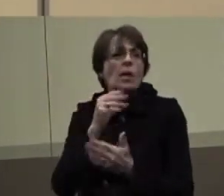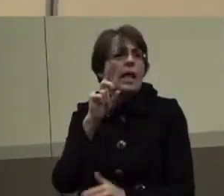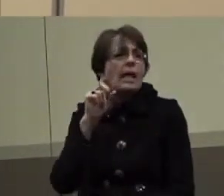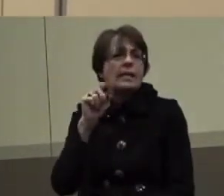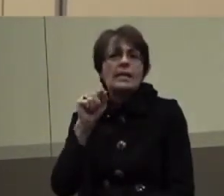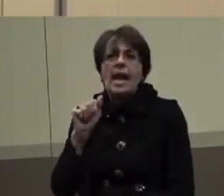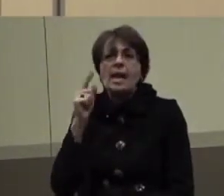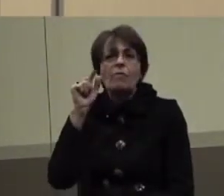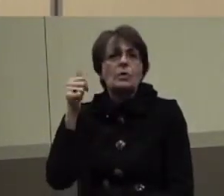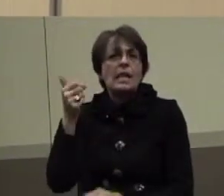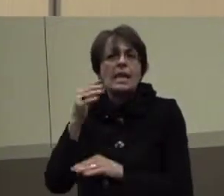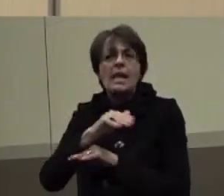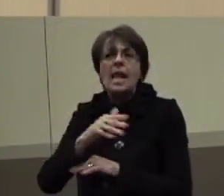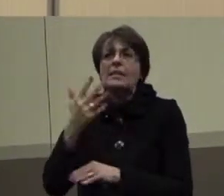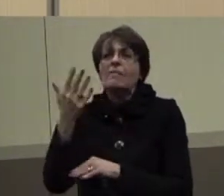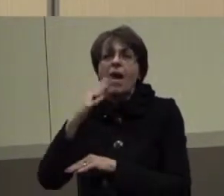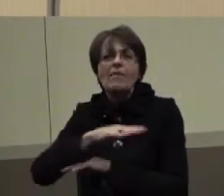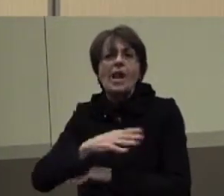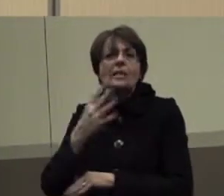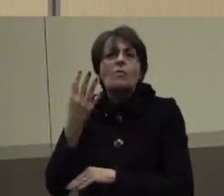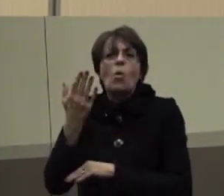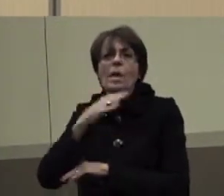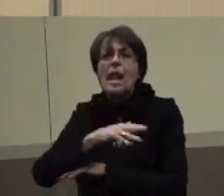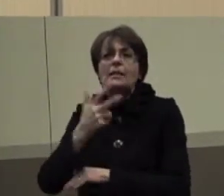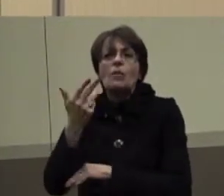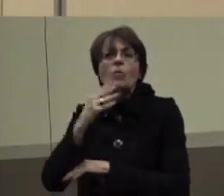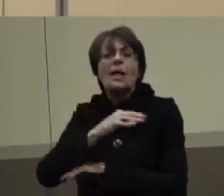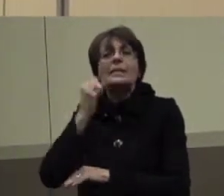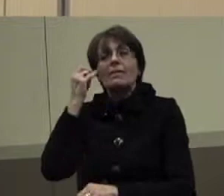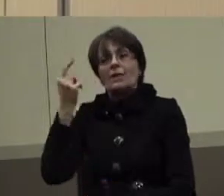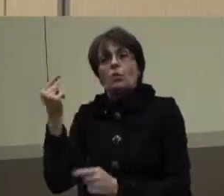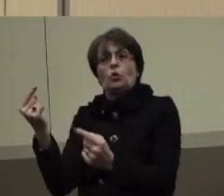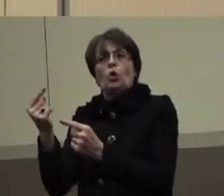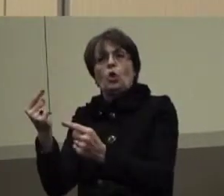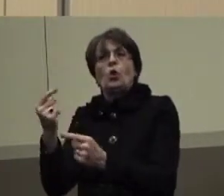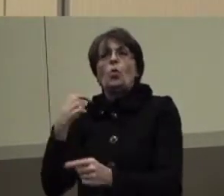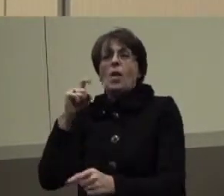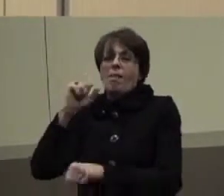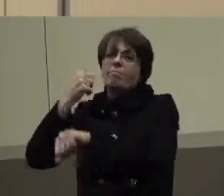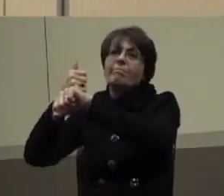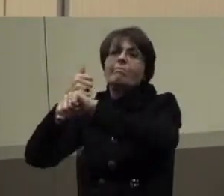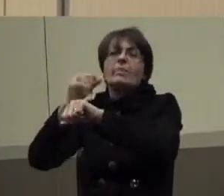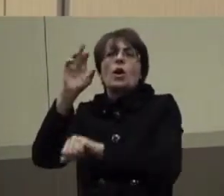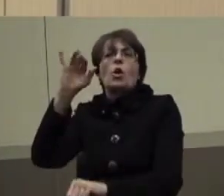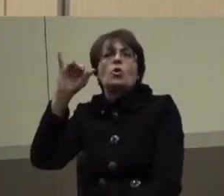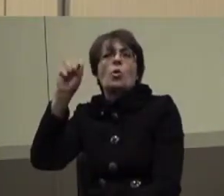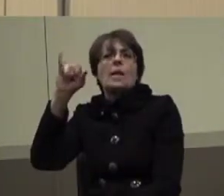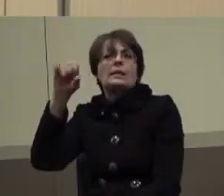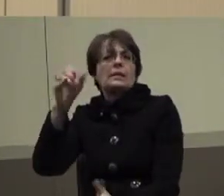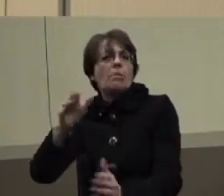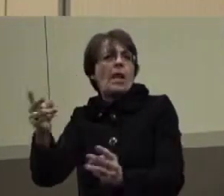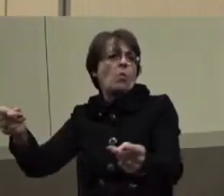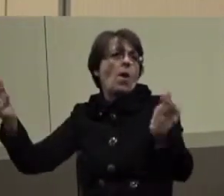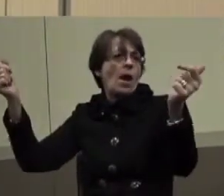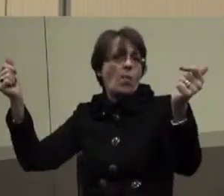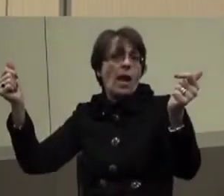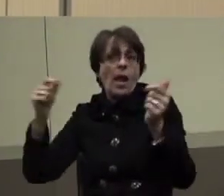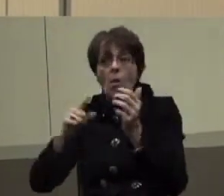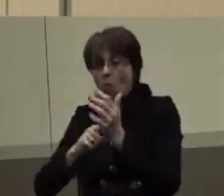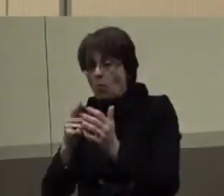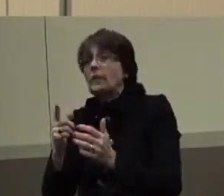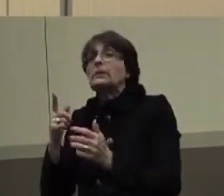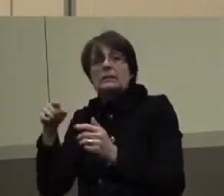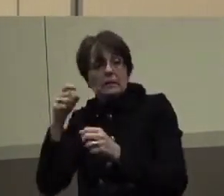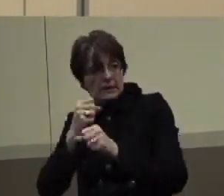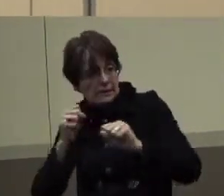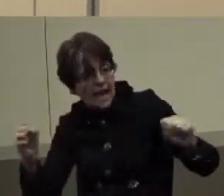days or 5 days or 4 days or 3 days. If somebody's getting hurt, we've got to put a crisis plan in place right away. Once everybody's safe,